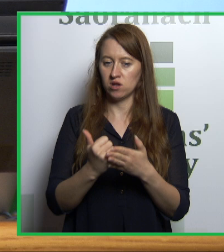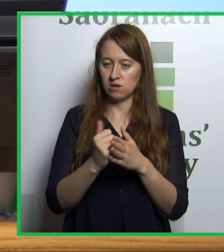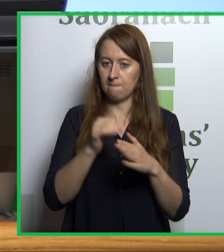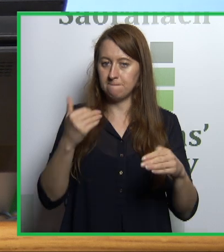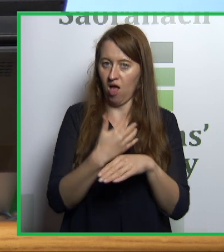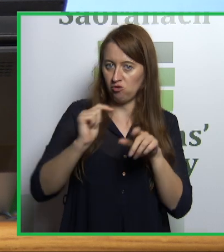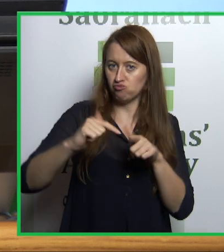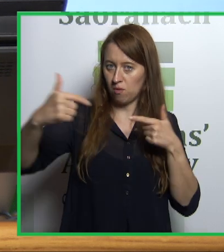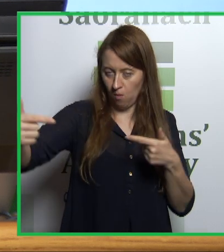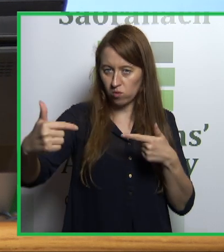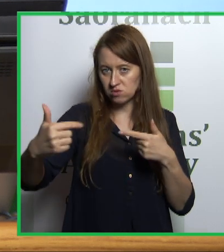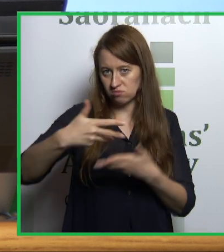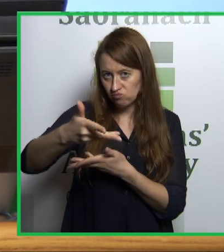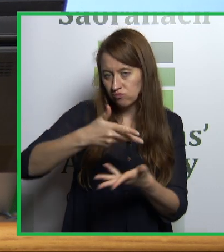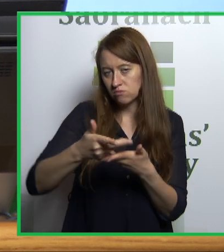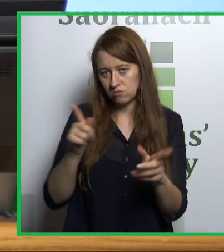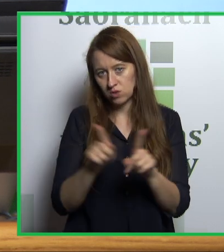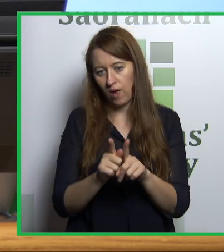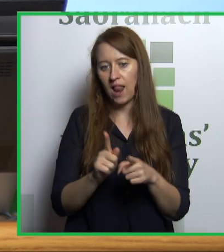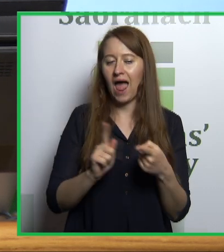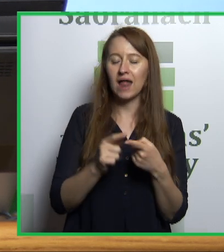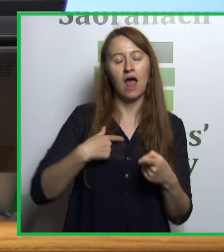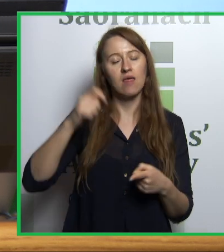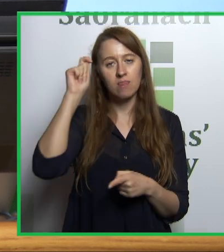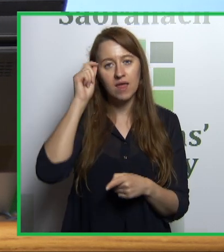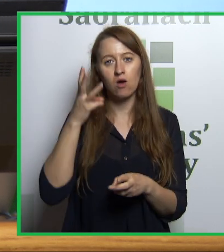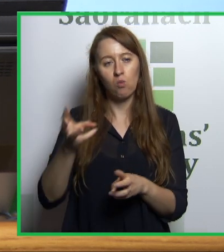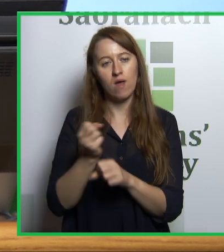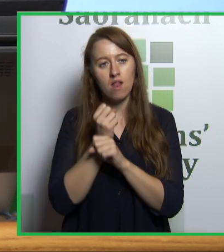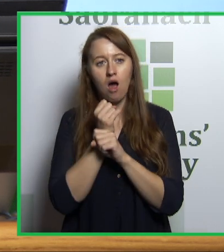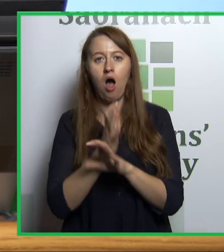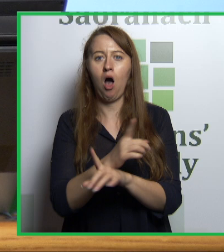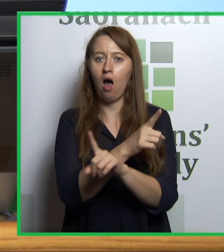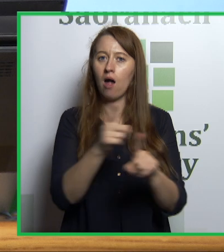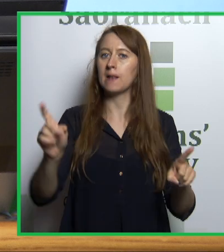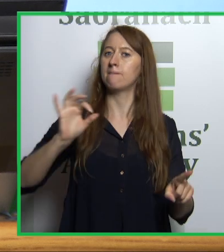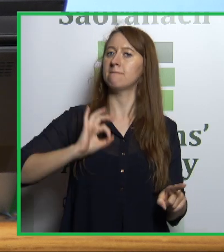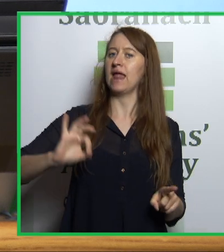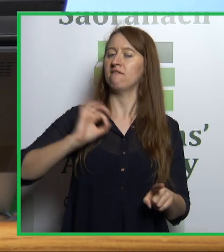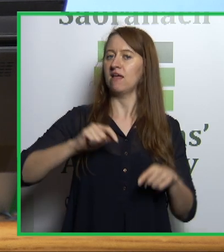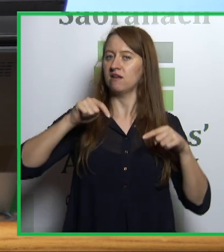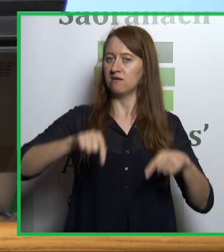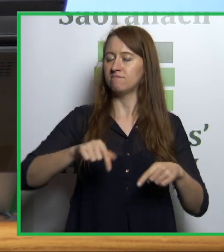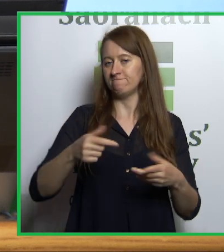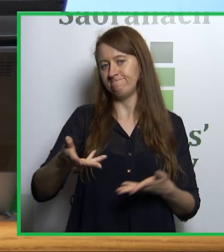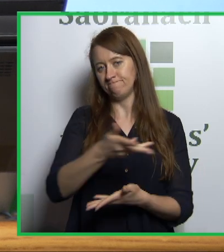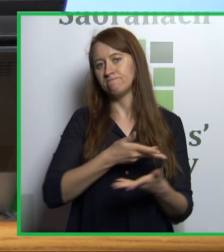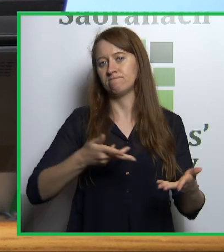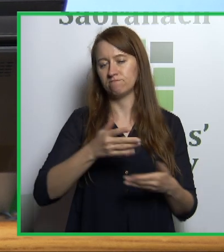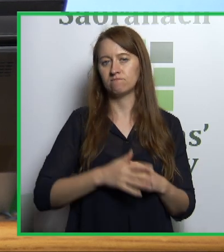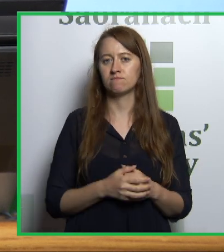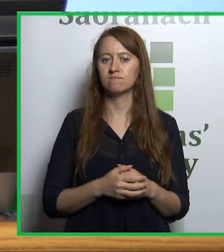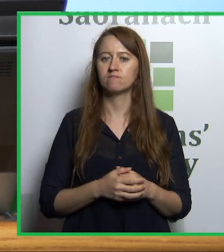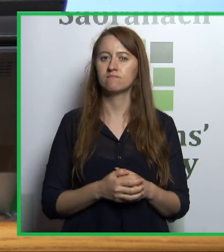And I think we will all find the benefit of that discussion having taken place. And I certainly feel very